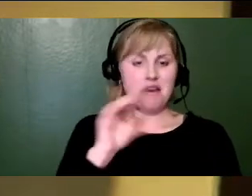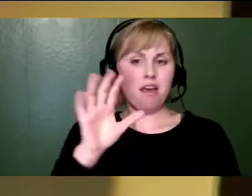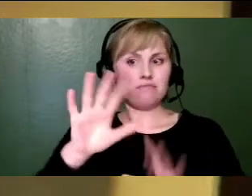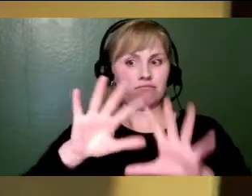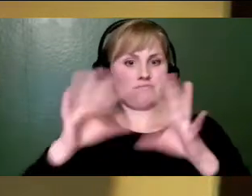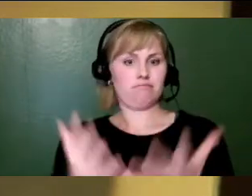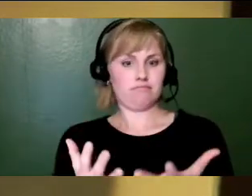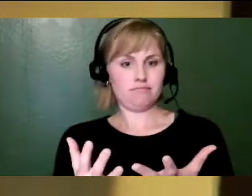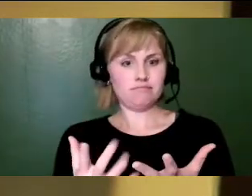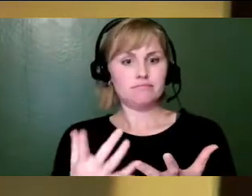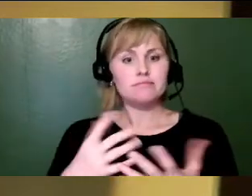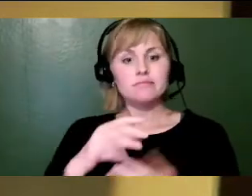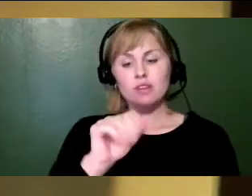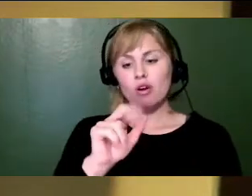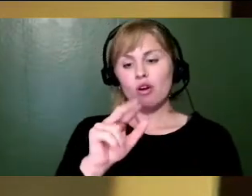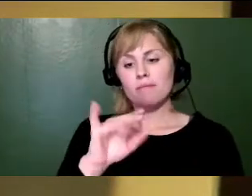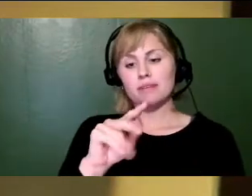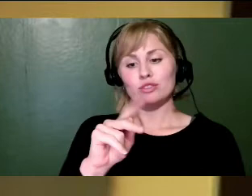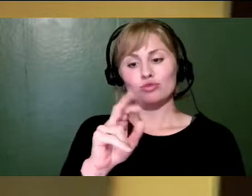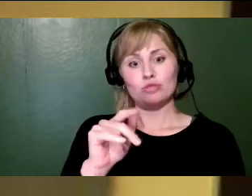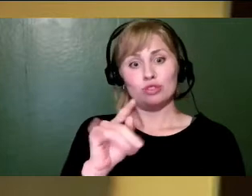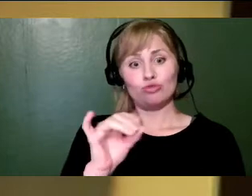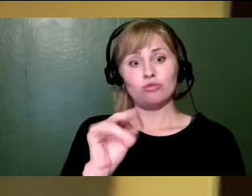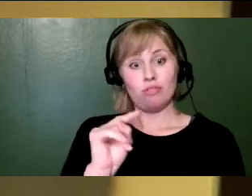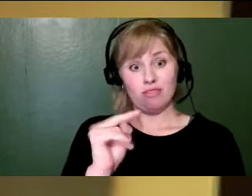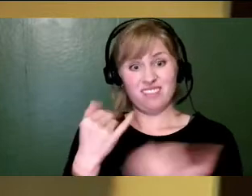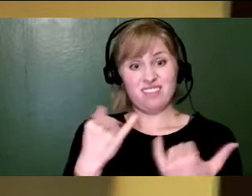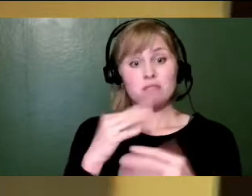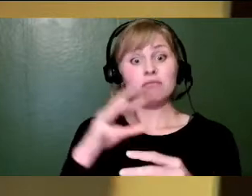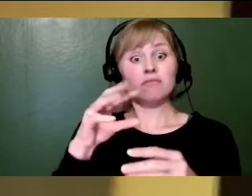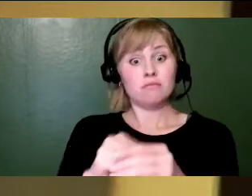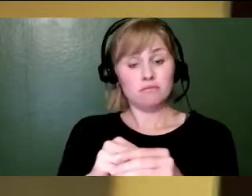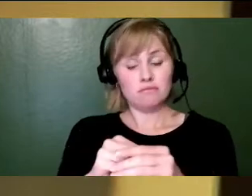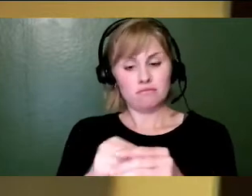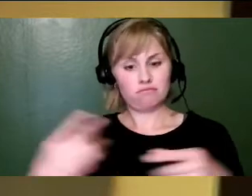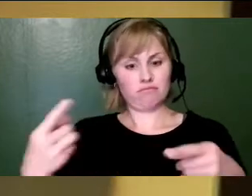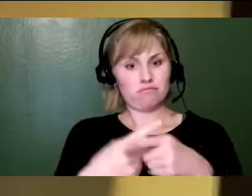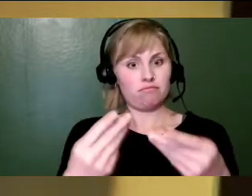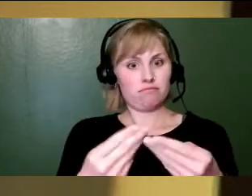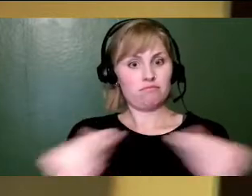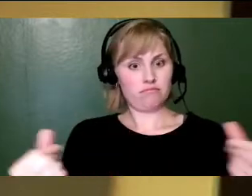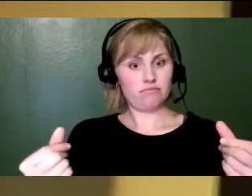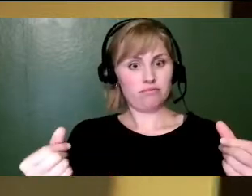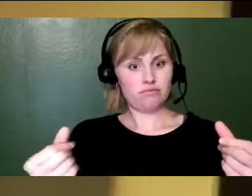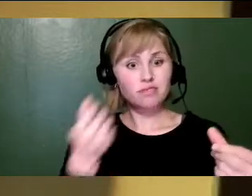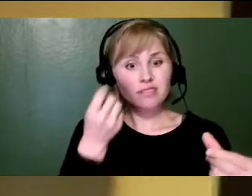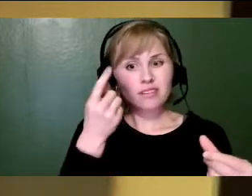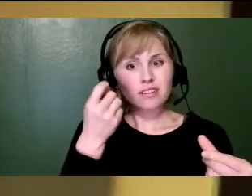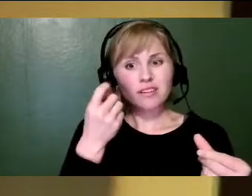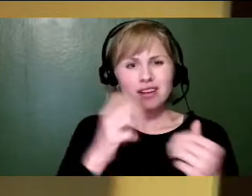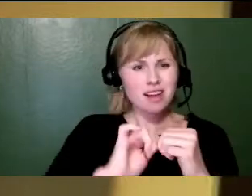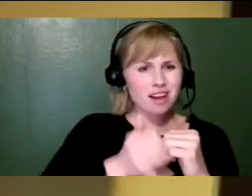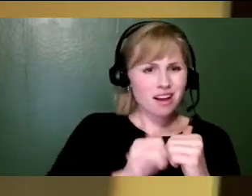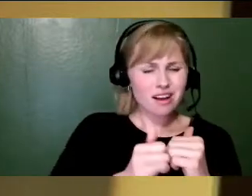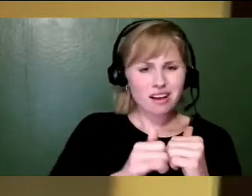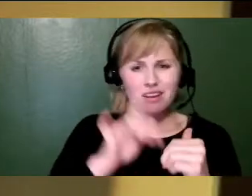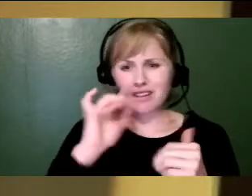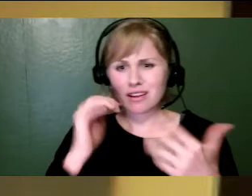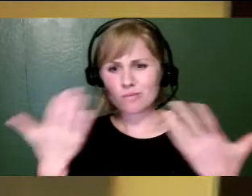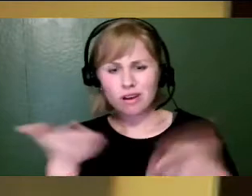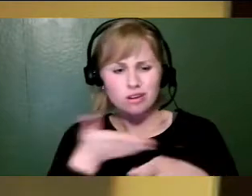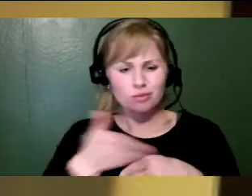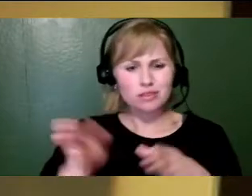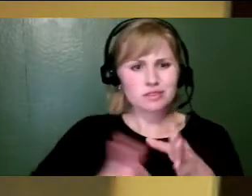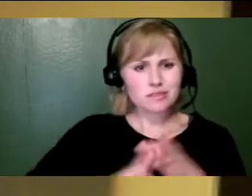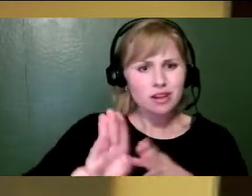commercial dispute resolution. But despite its prominent role, the actual practices of arbitrators, the mechanisms for career development